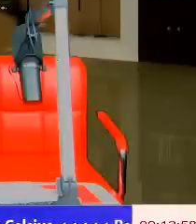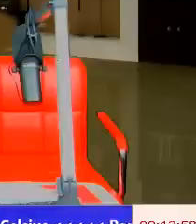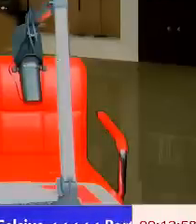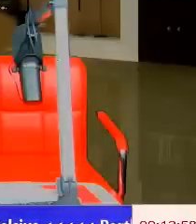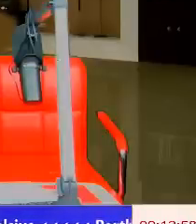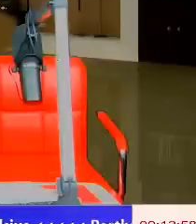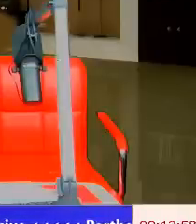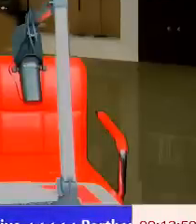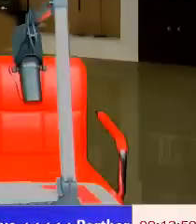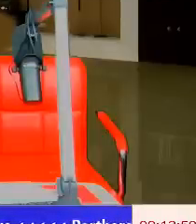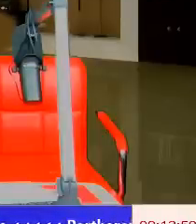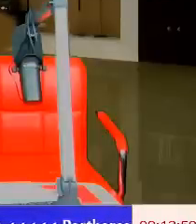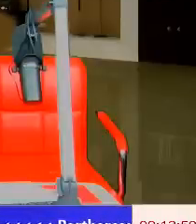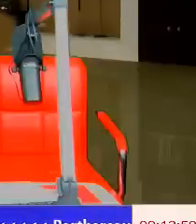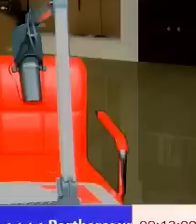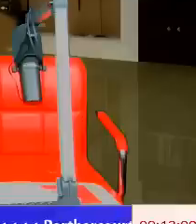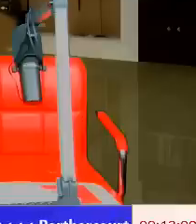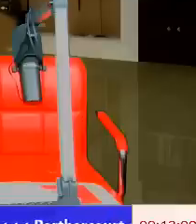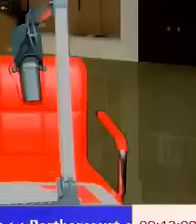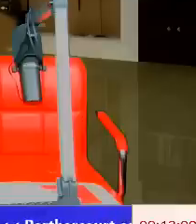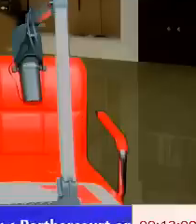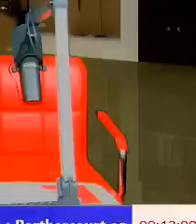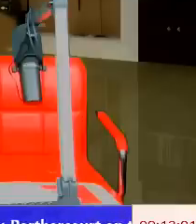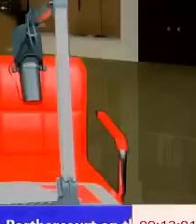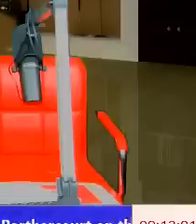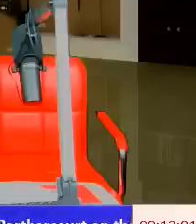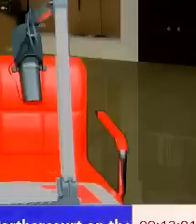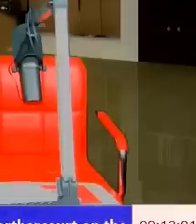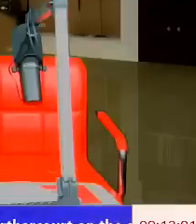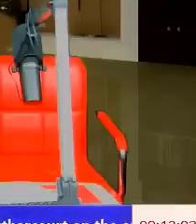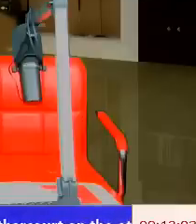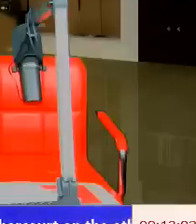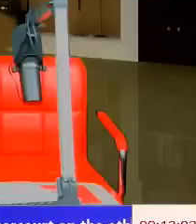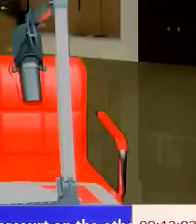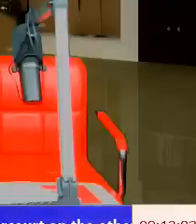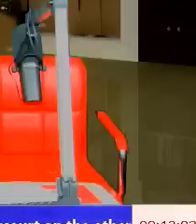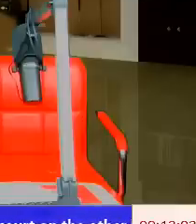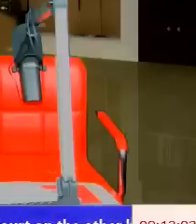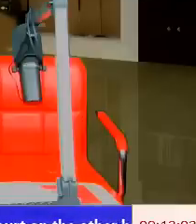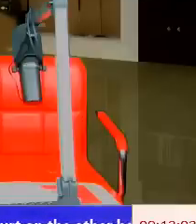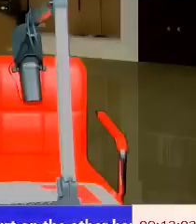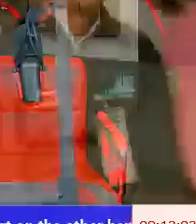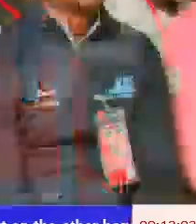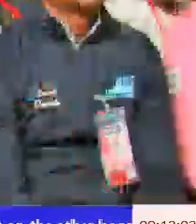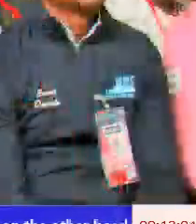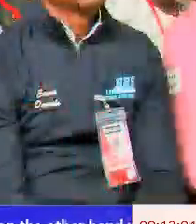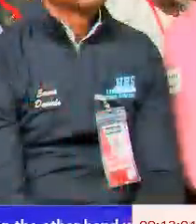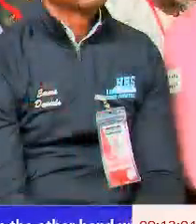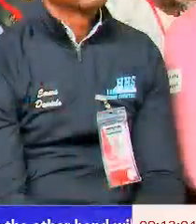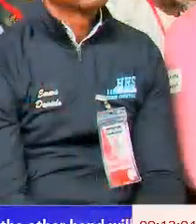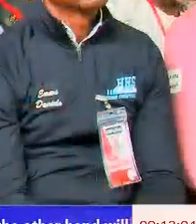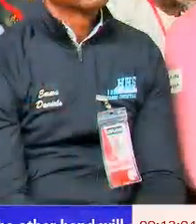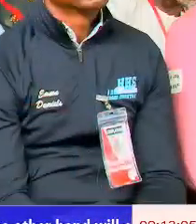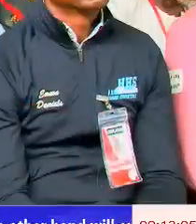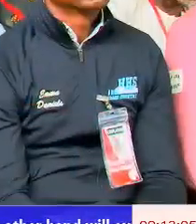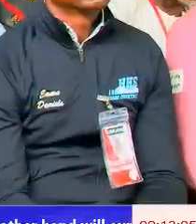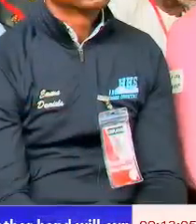the criminals are be, you know, be formula again. This chair where they drag me like this.